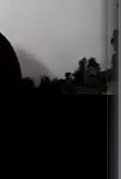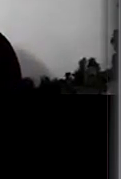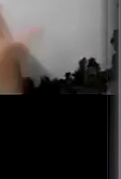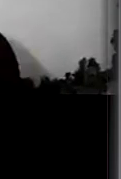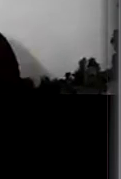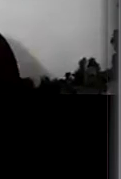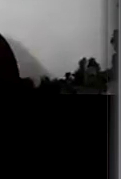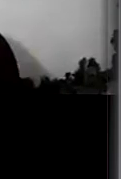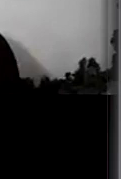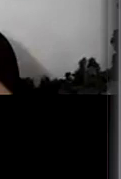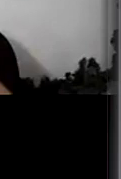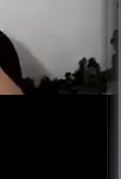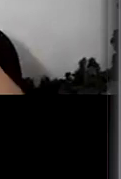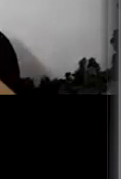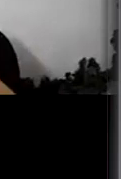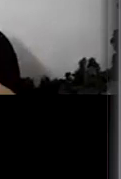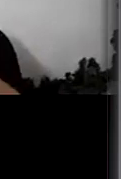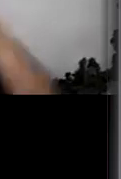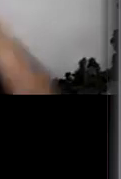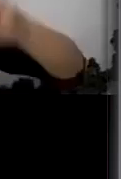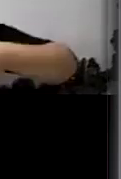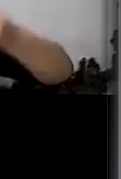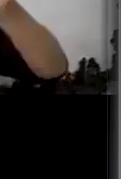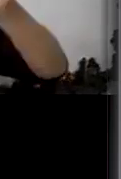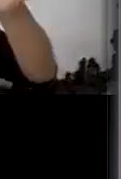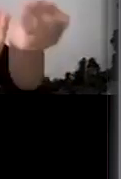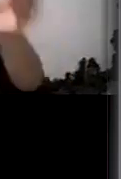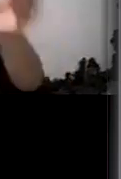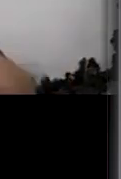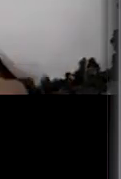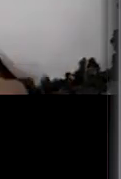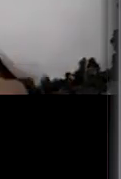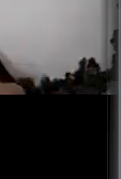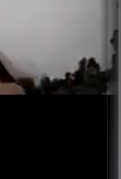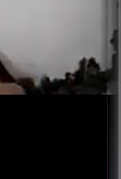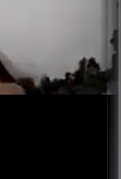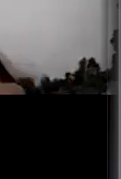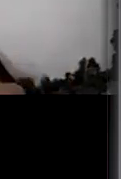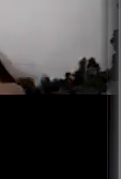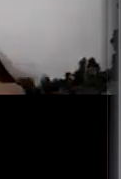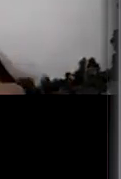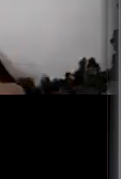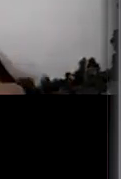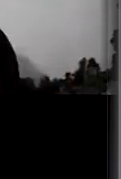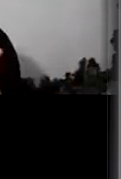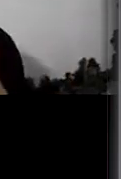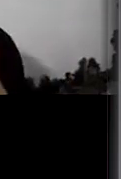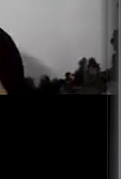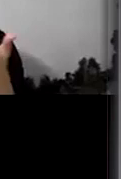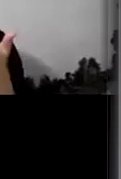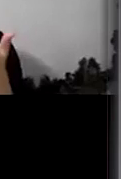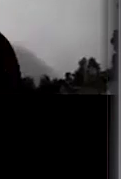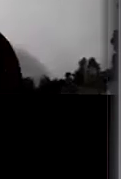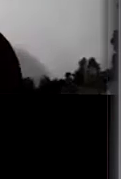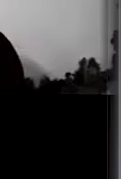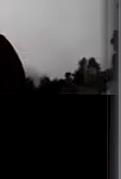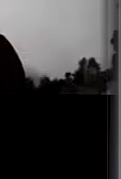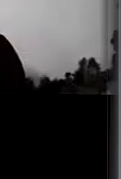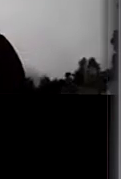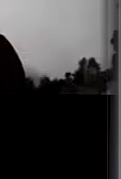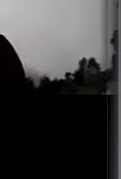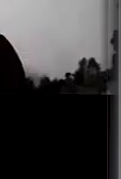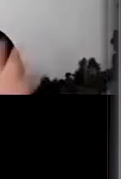email and give it to you. Parang yun yung, madadownload, madidelete nila yon. Pwede yon kasi it's